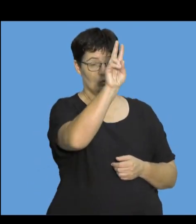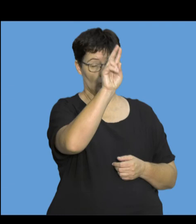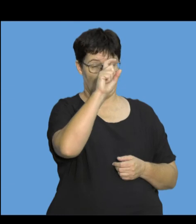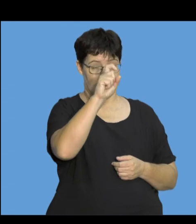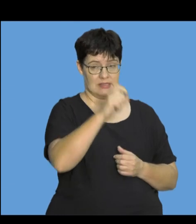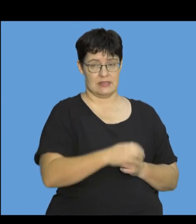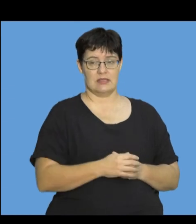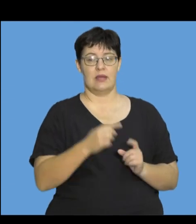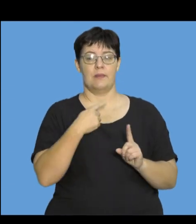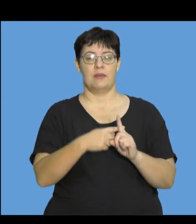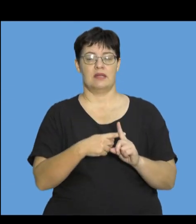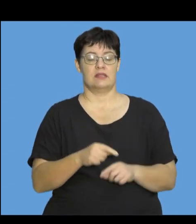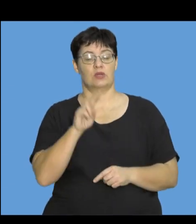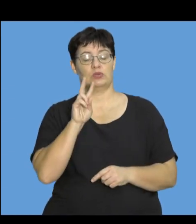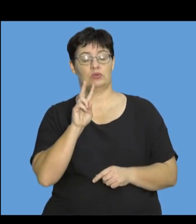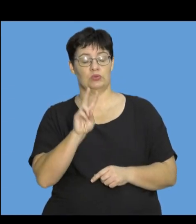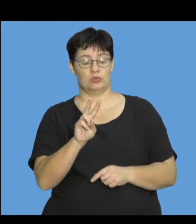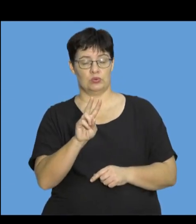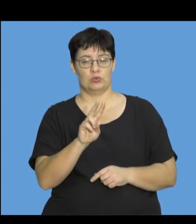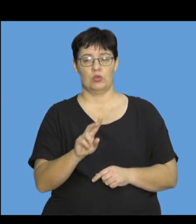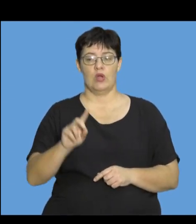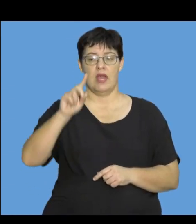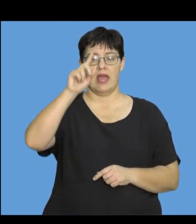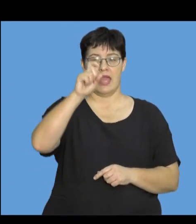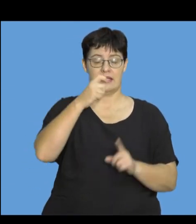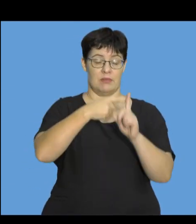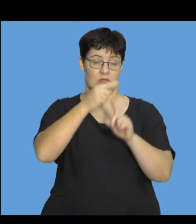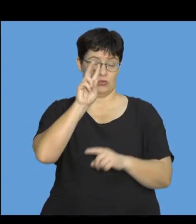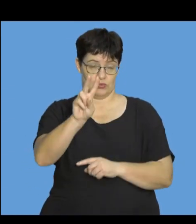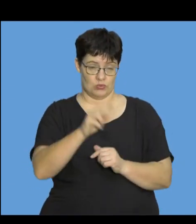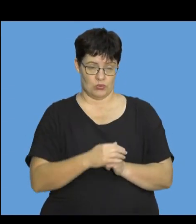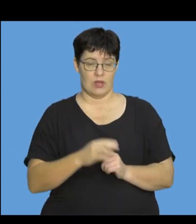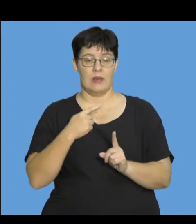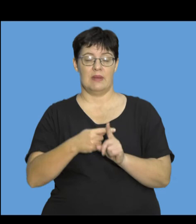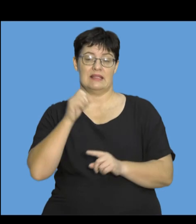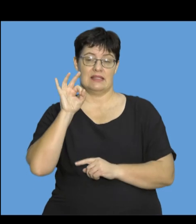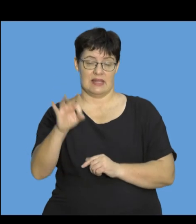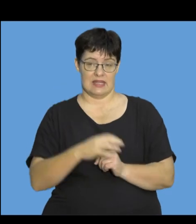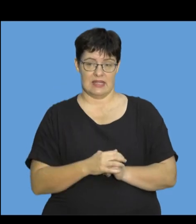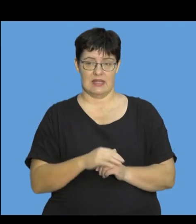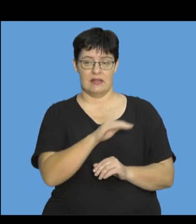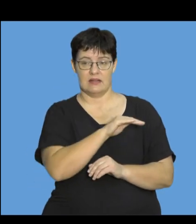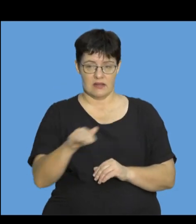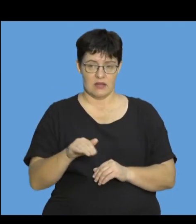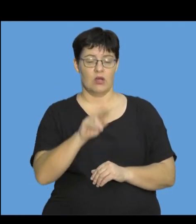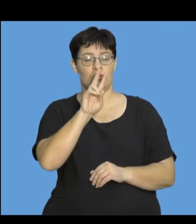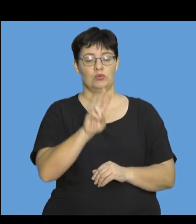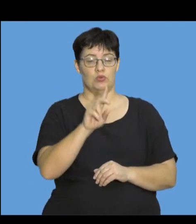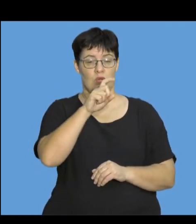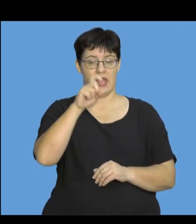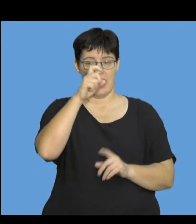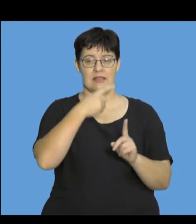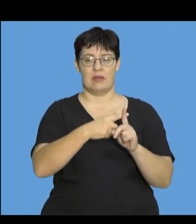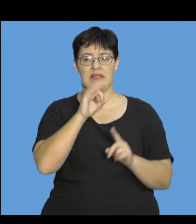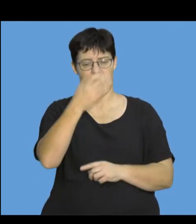exponent of 2x, right? Plus 2 to the exponent of x times 2 plus 3. Now